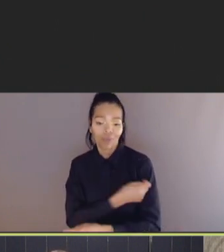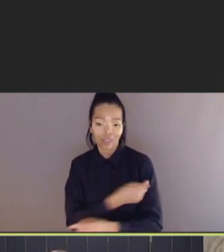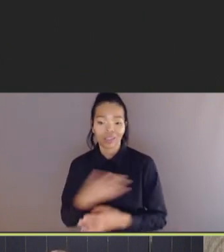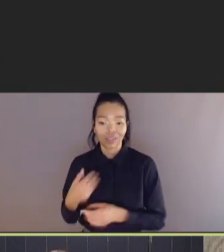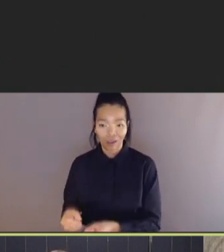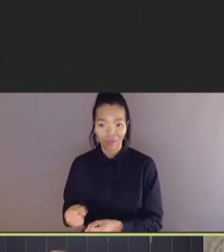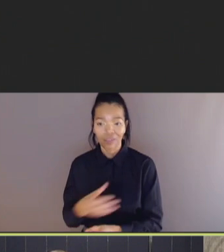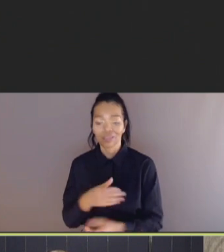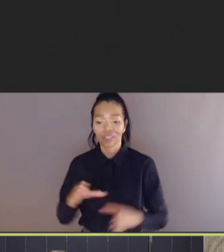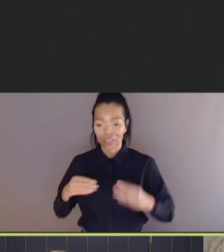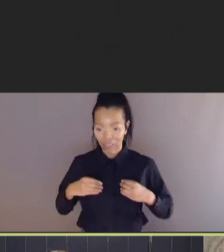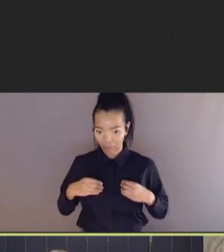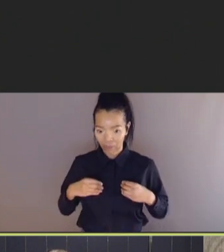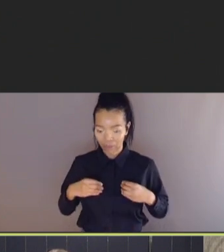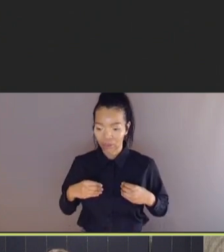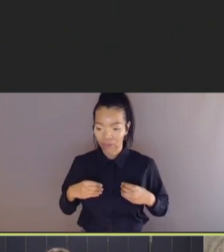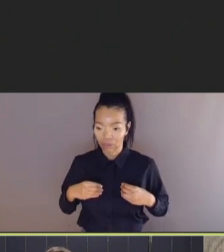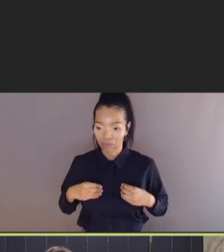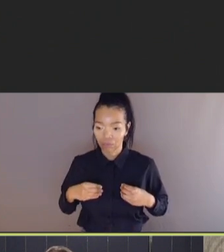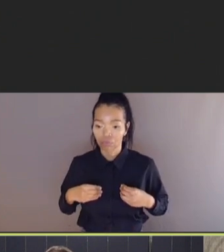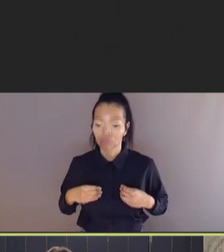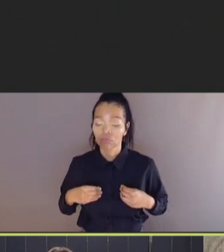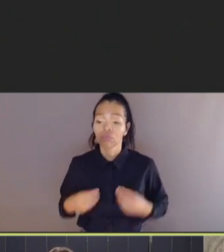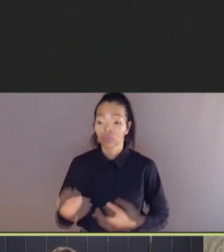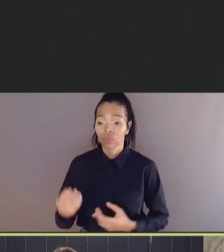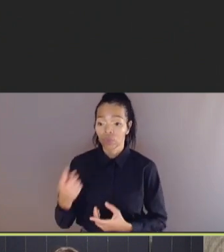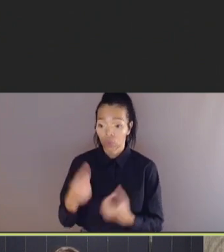Same questions for this.